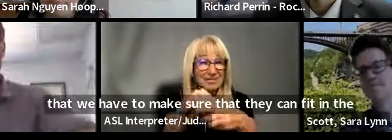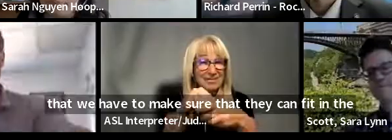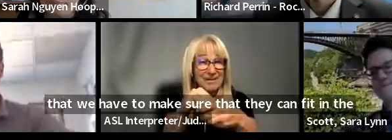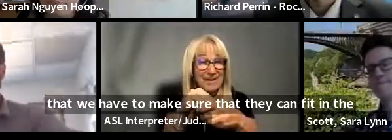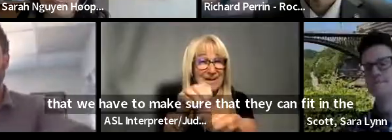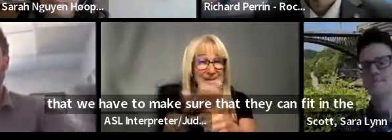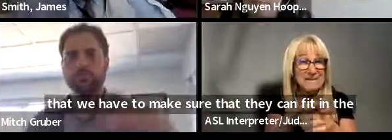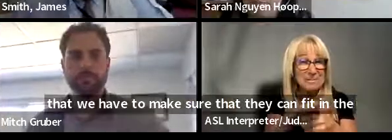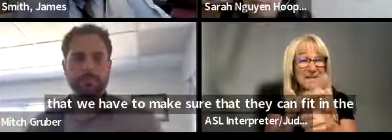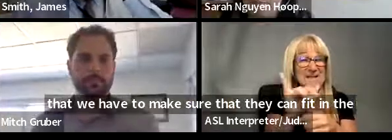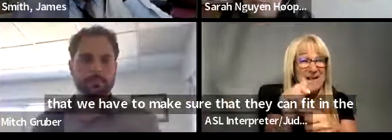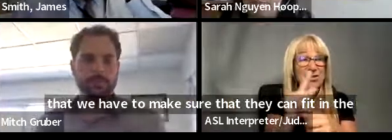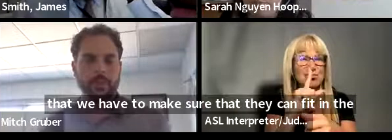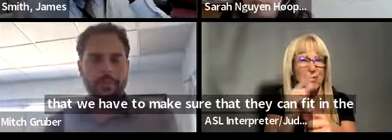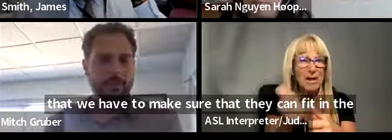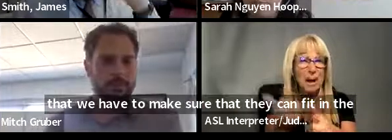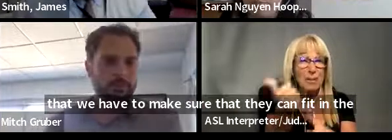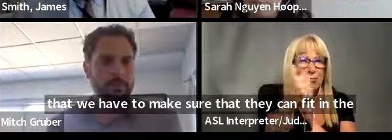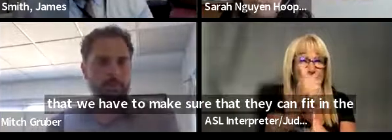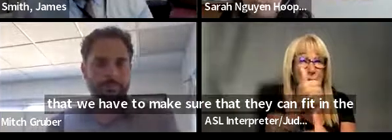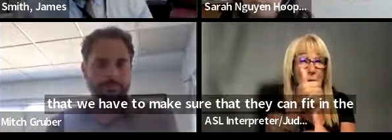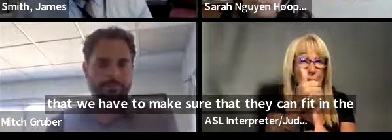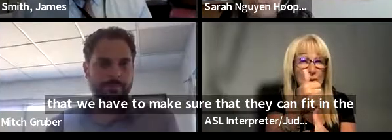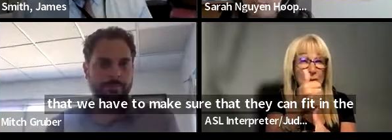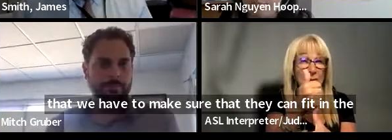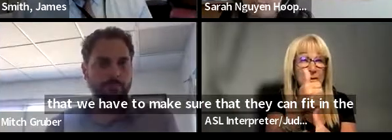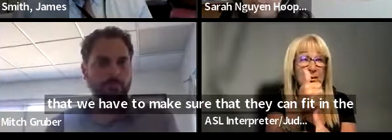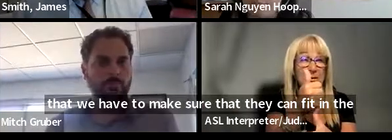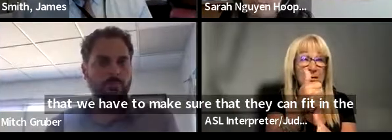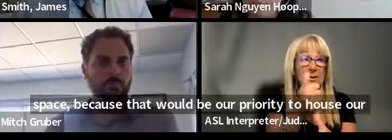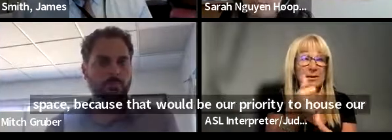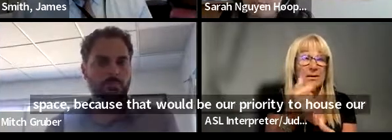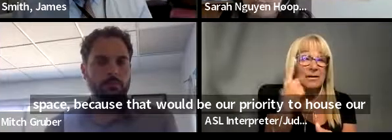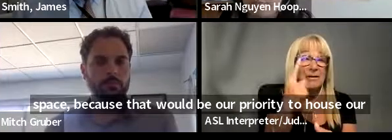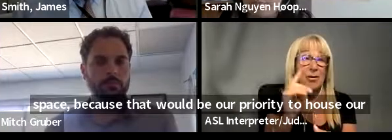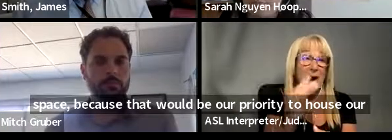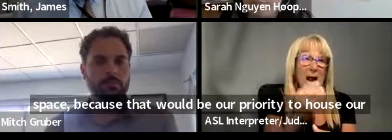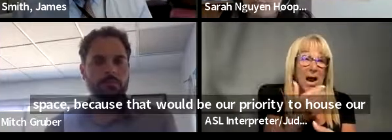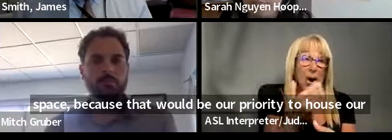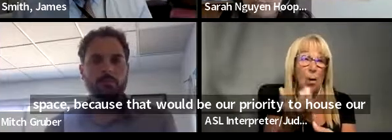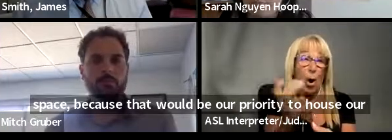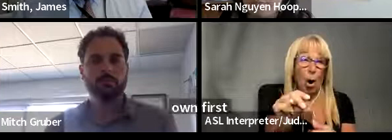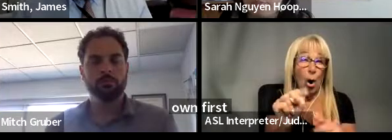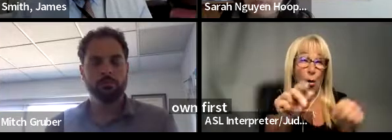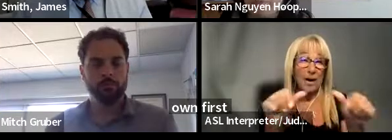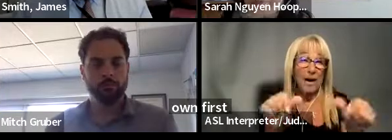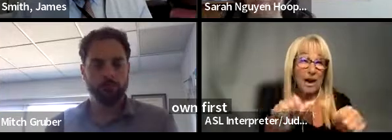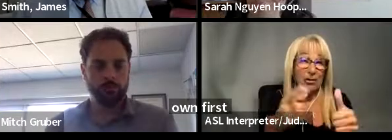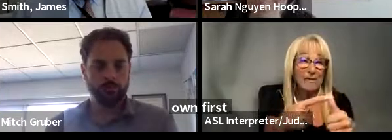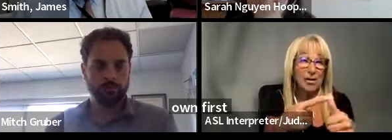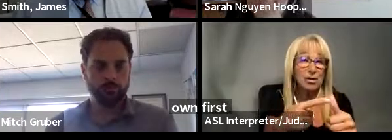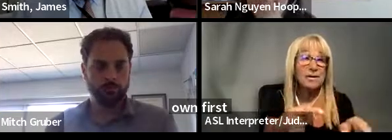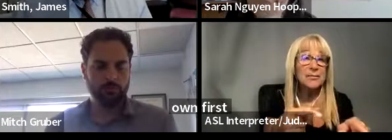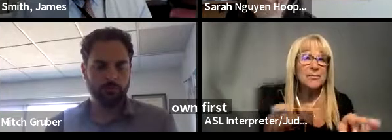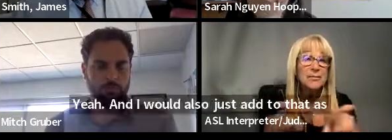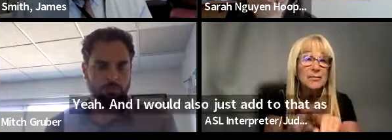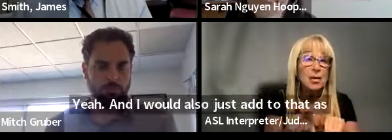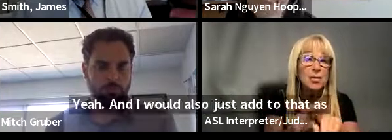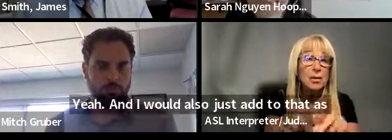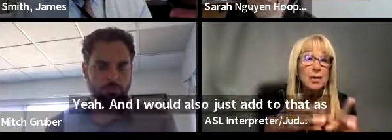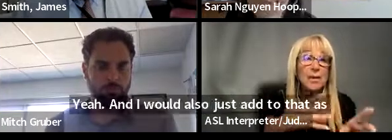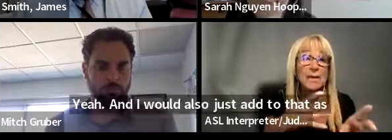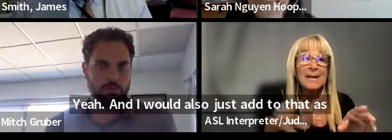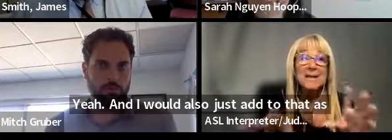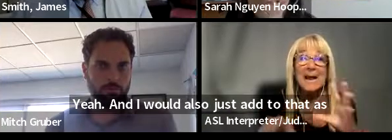be our priority, to house our own first. Yeah, and I would also just add to that as well, that one of the